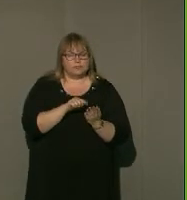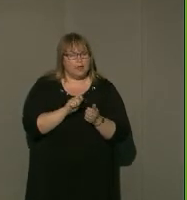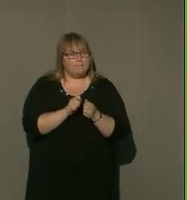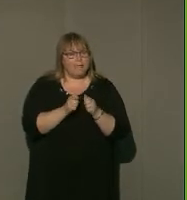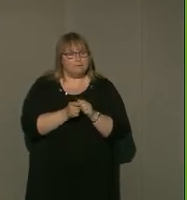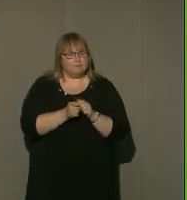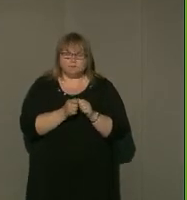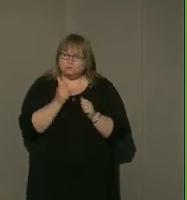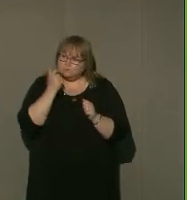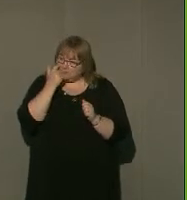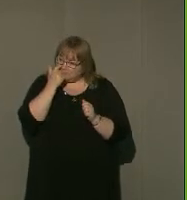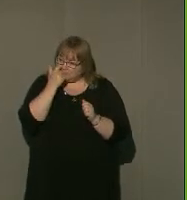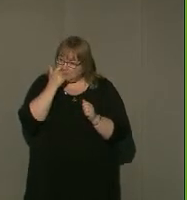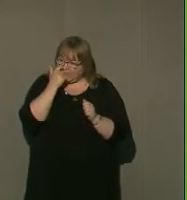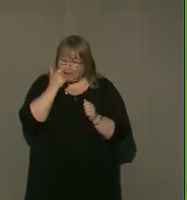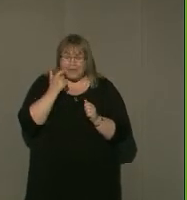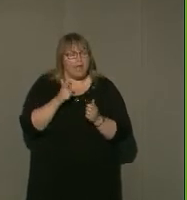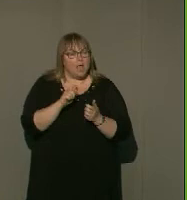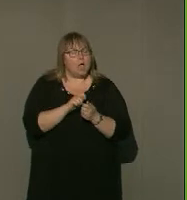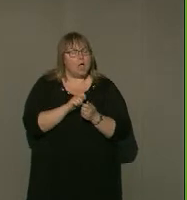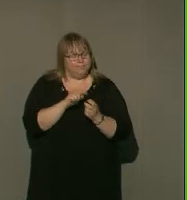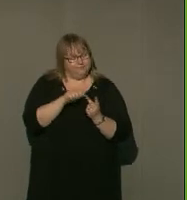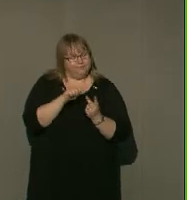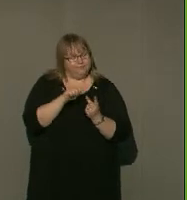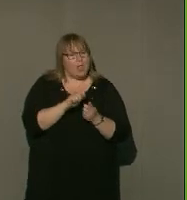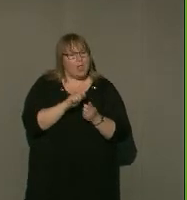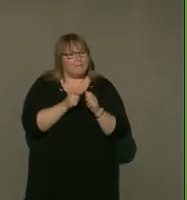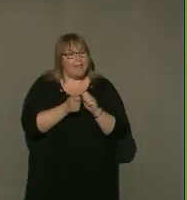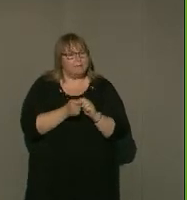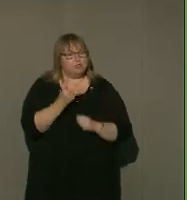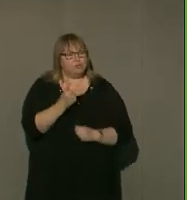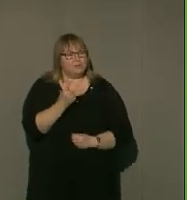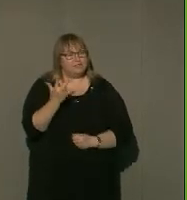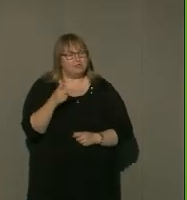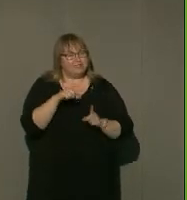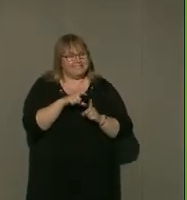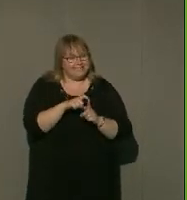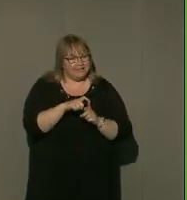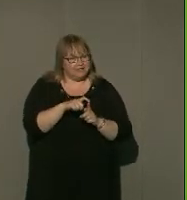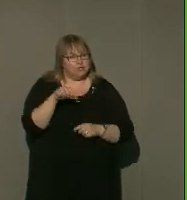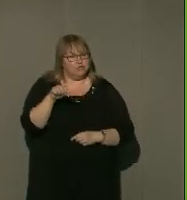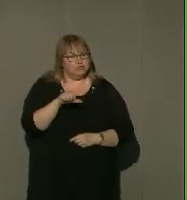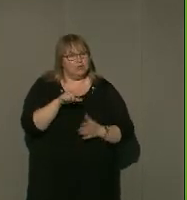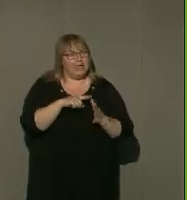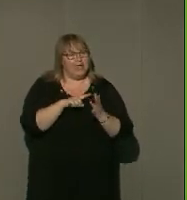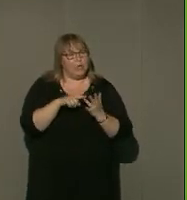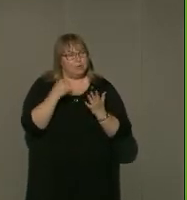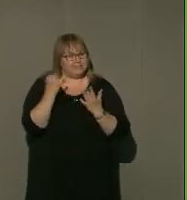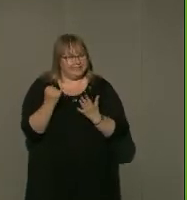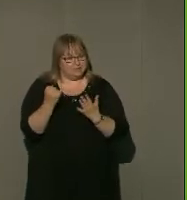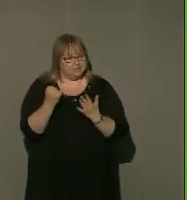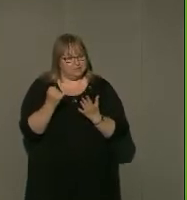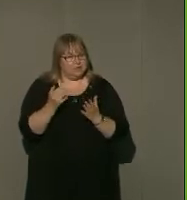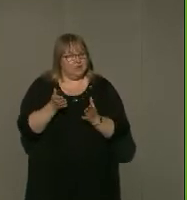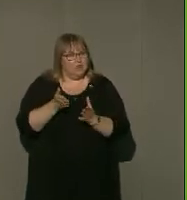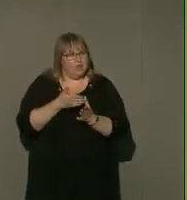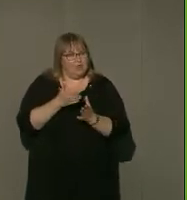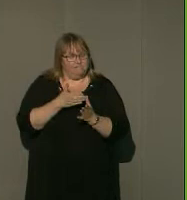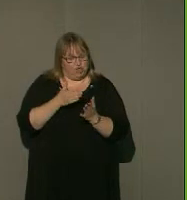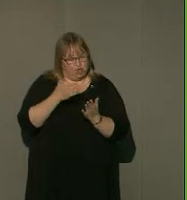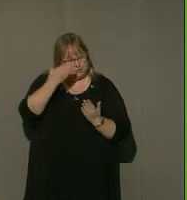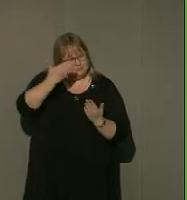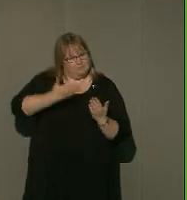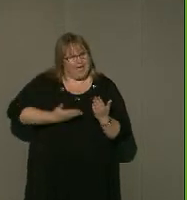amendment? Is Amendment 23D to A06, which is the first paper in the